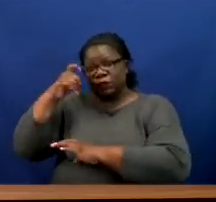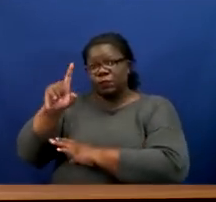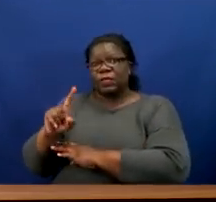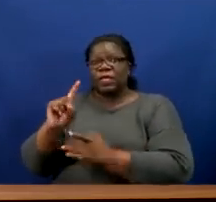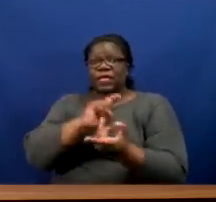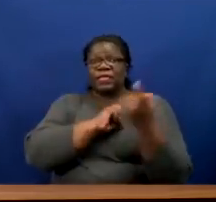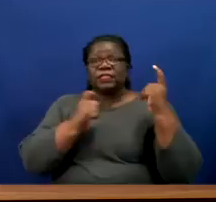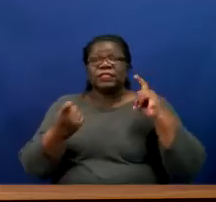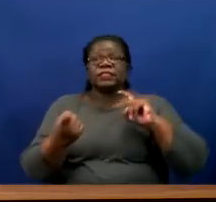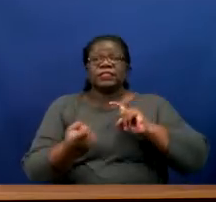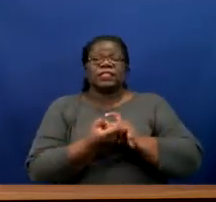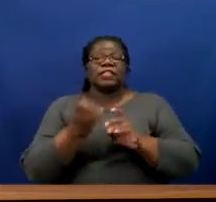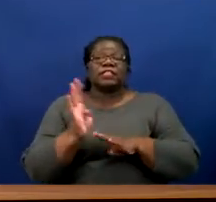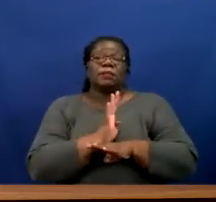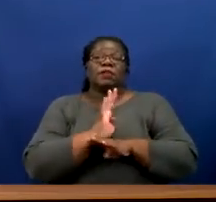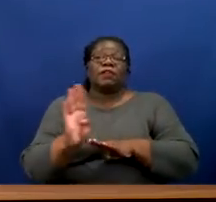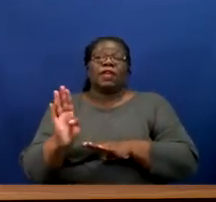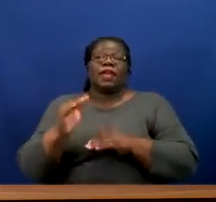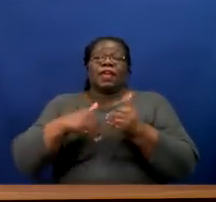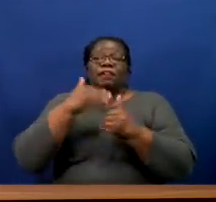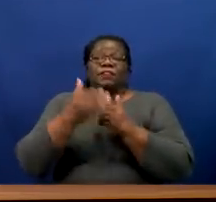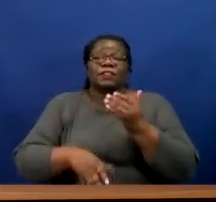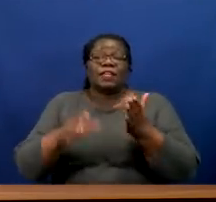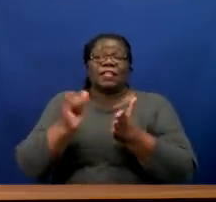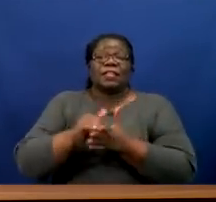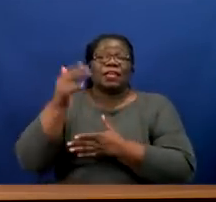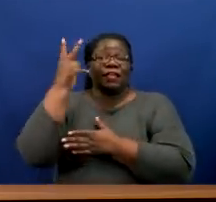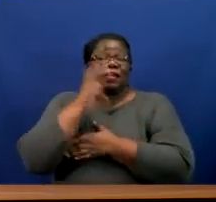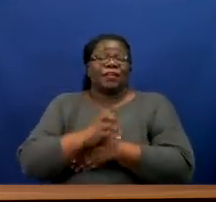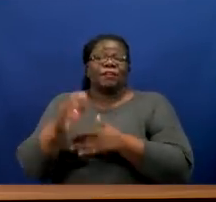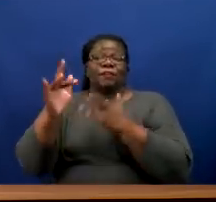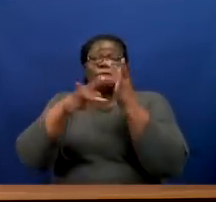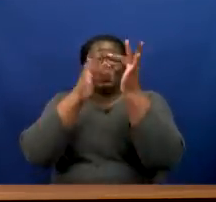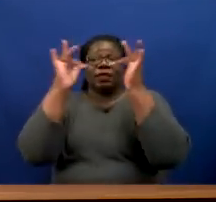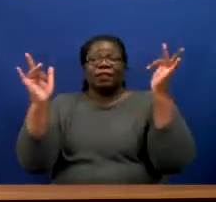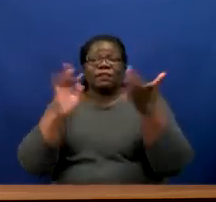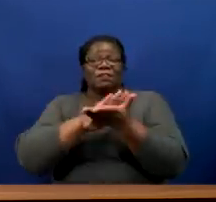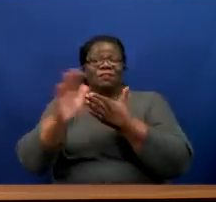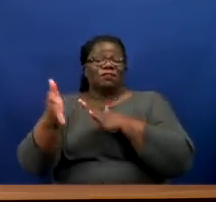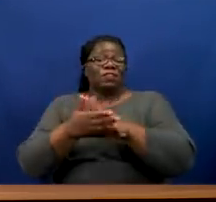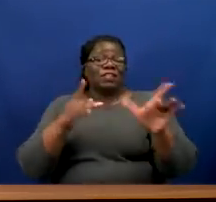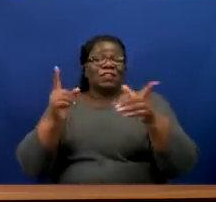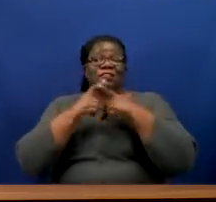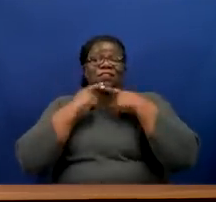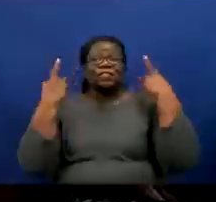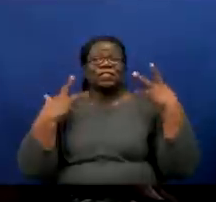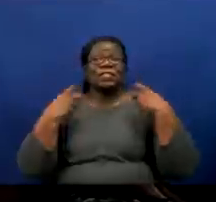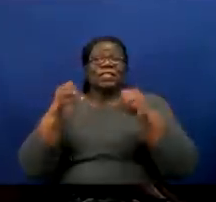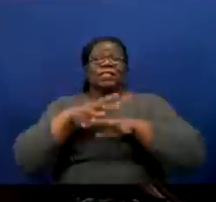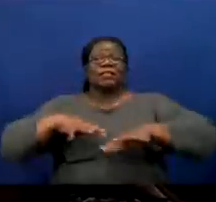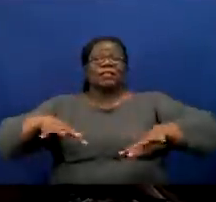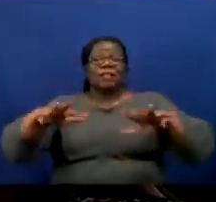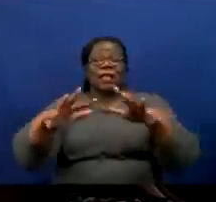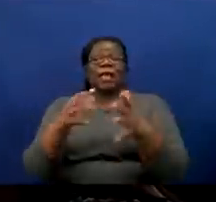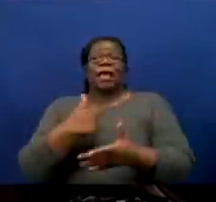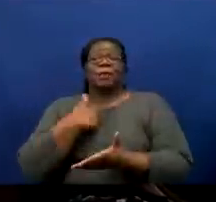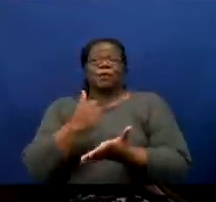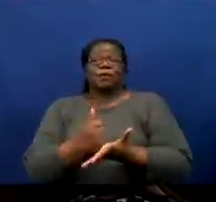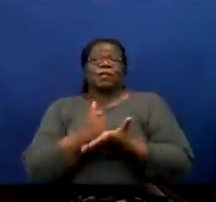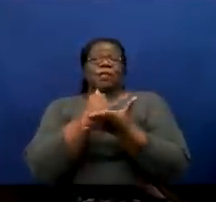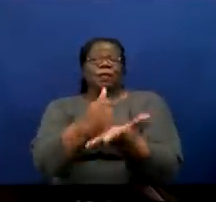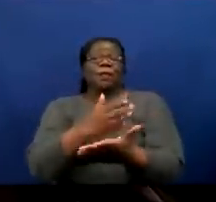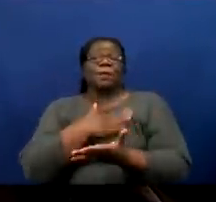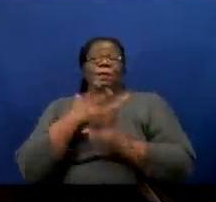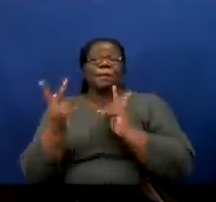from their wicked ways, then will I hear from heaven, forgive their sin, and heal their land. He says, I'm going to be a helper for my